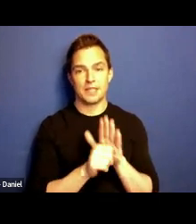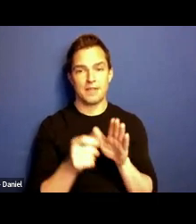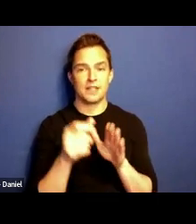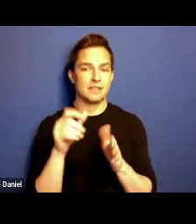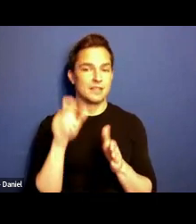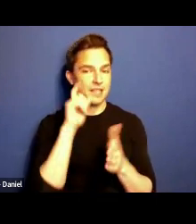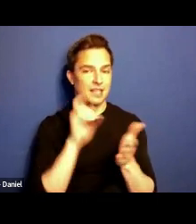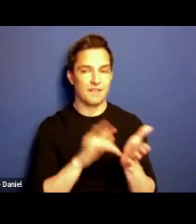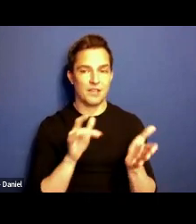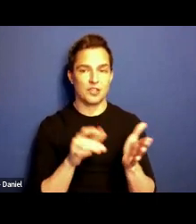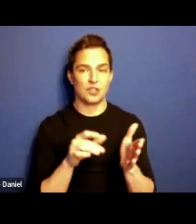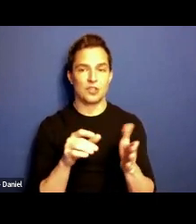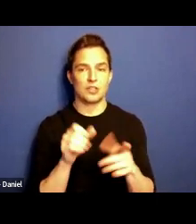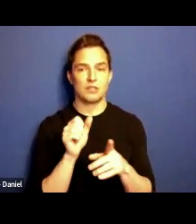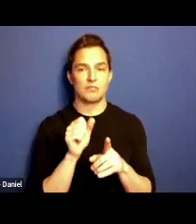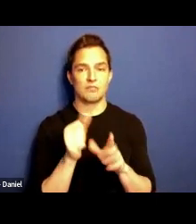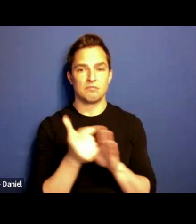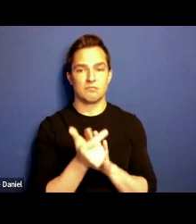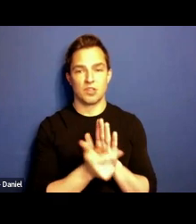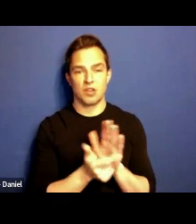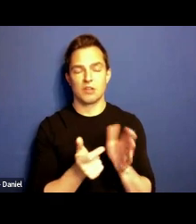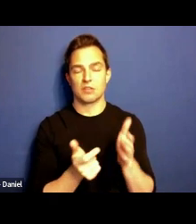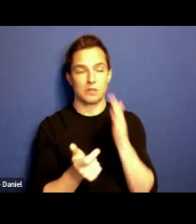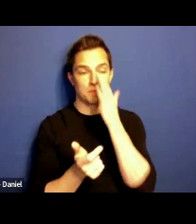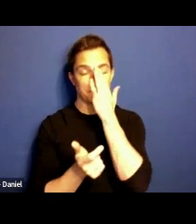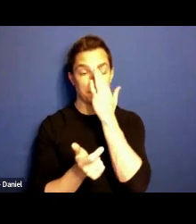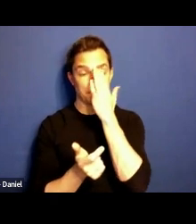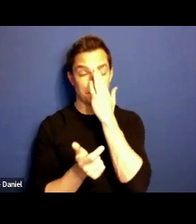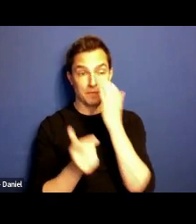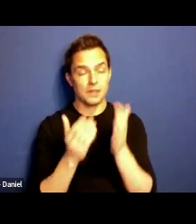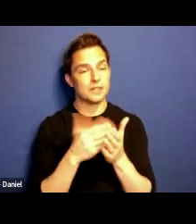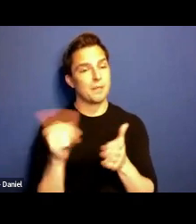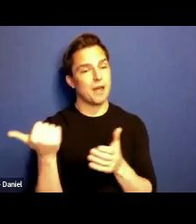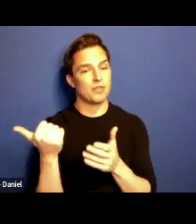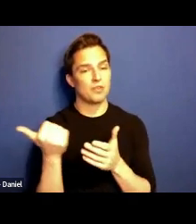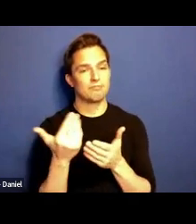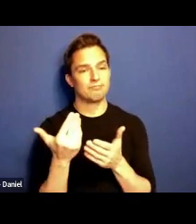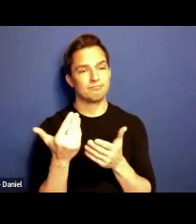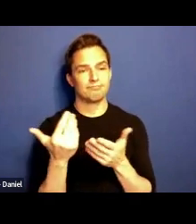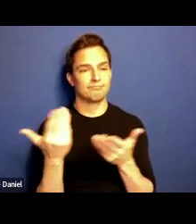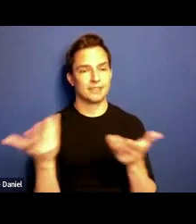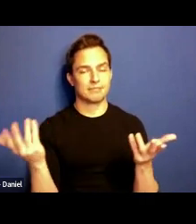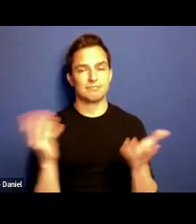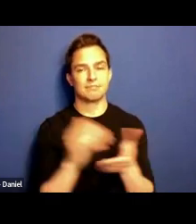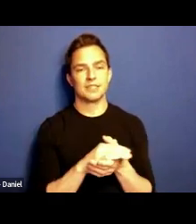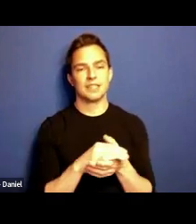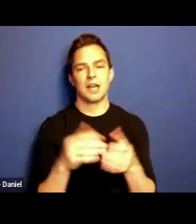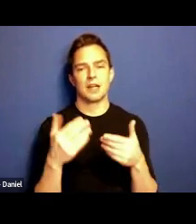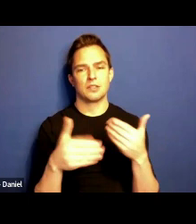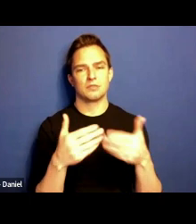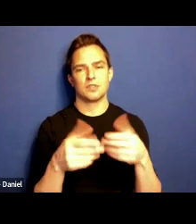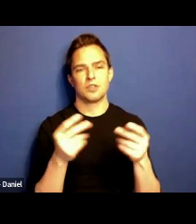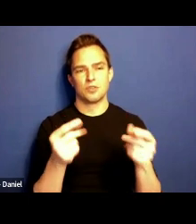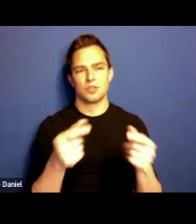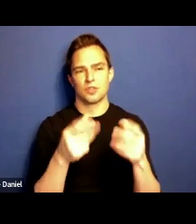or some other such things. Let me run through quickly because I want to give Kristen time